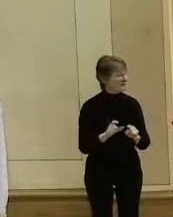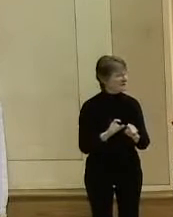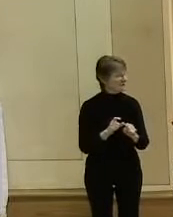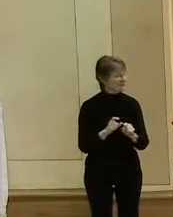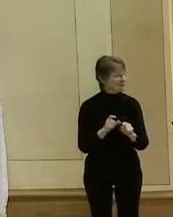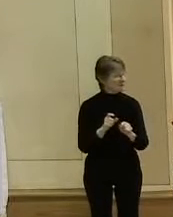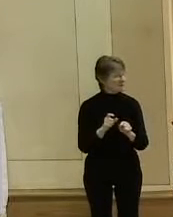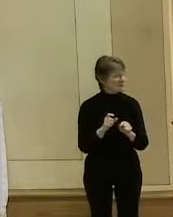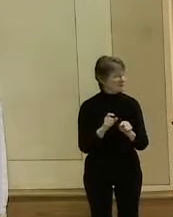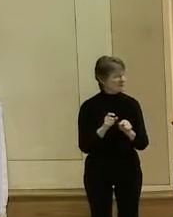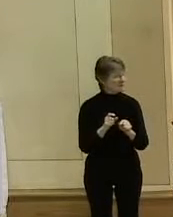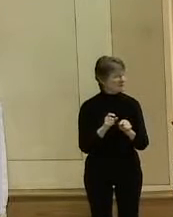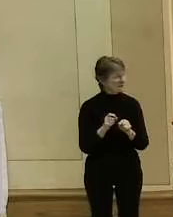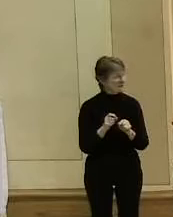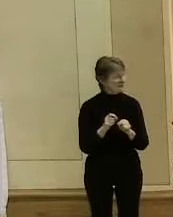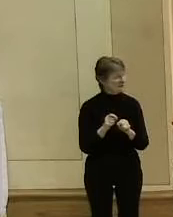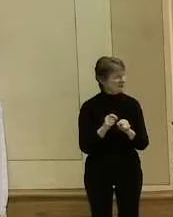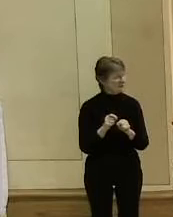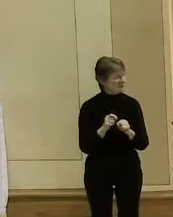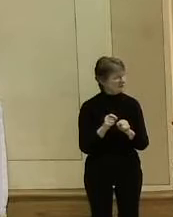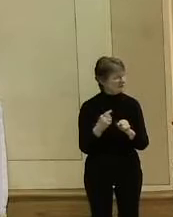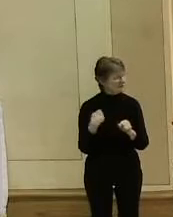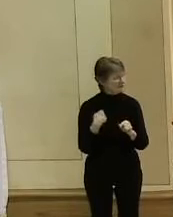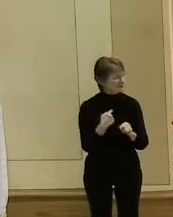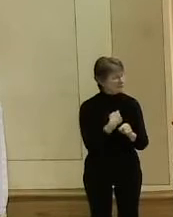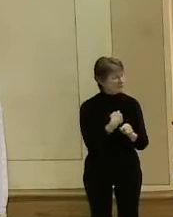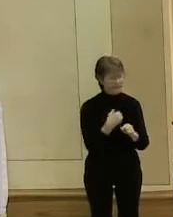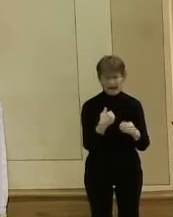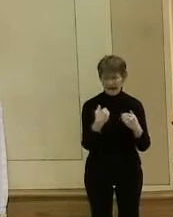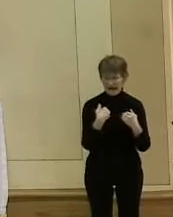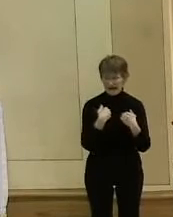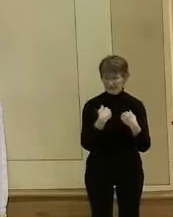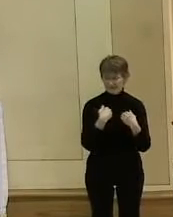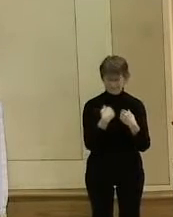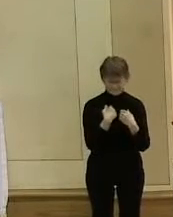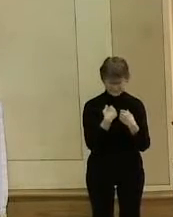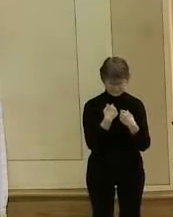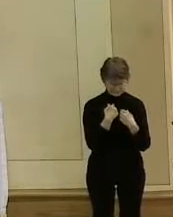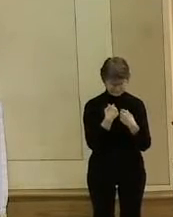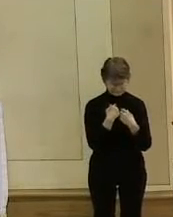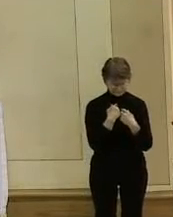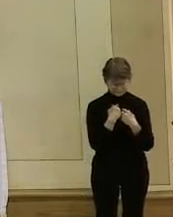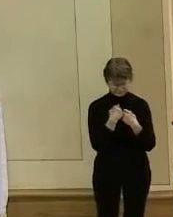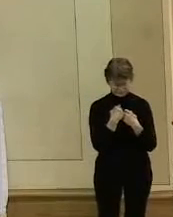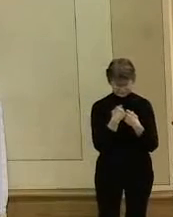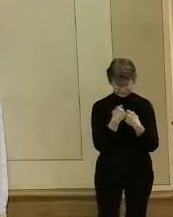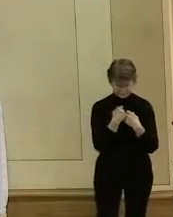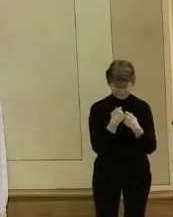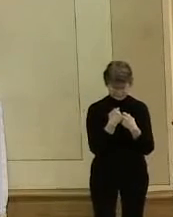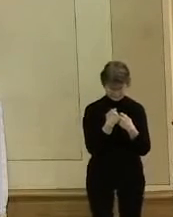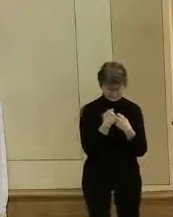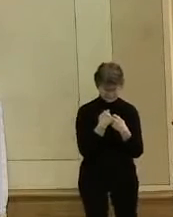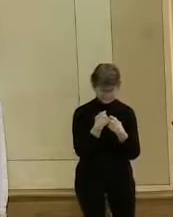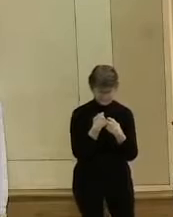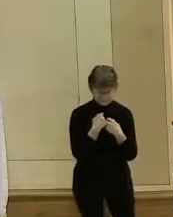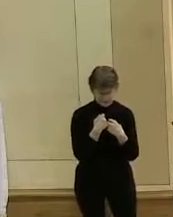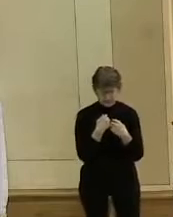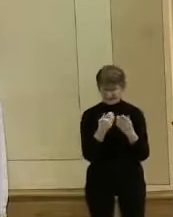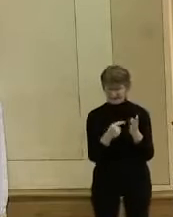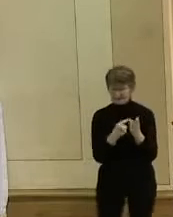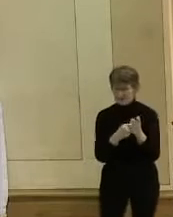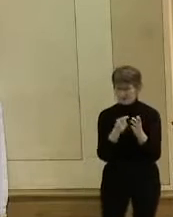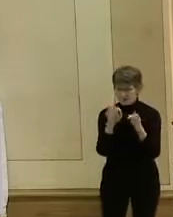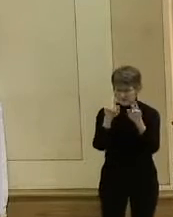with something here? You know, we have 98% that we make mistakes and only 2% that we actually hit a home